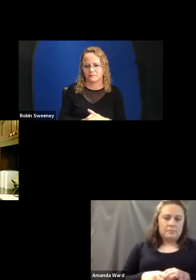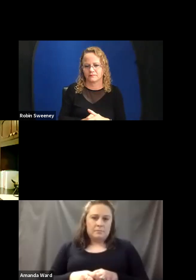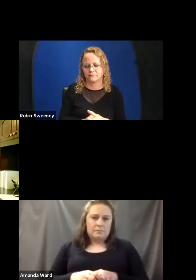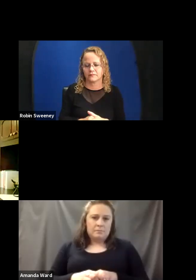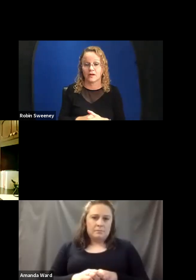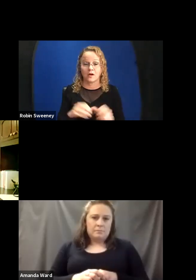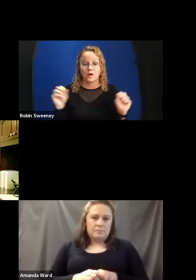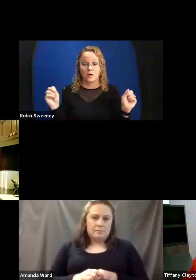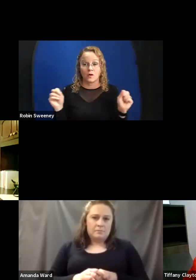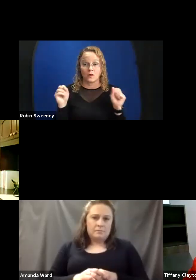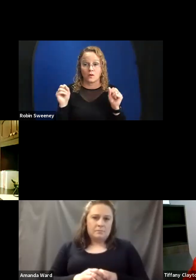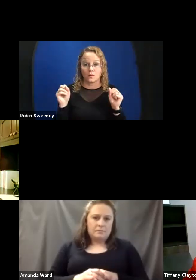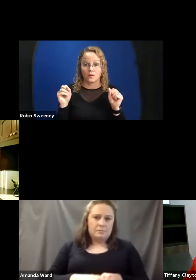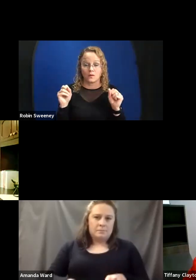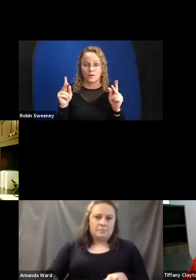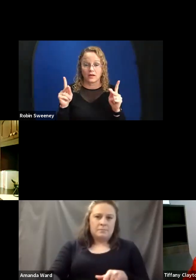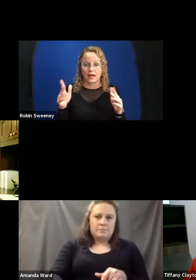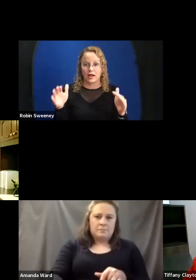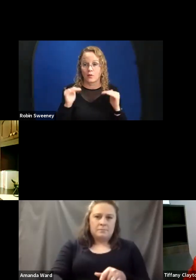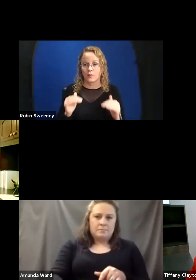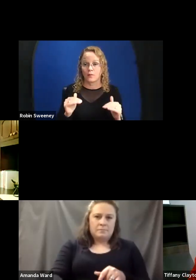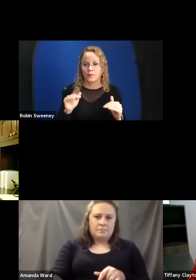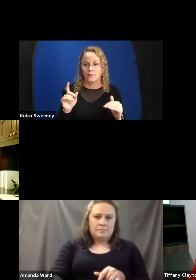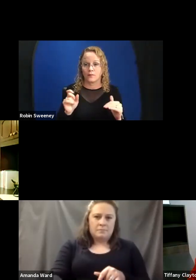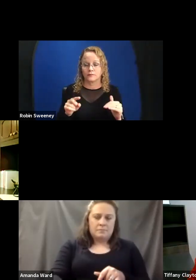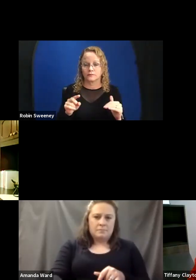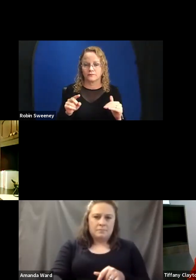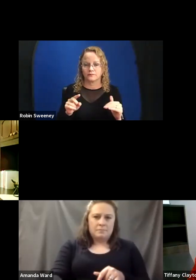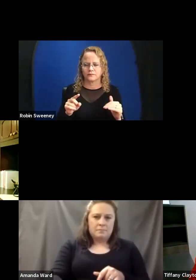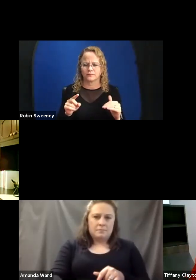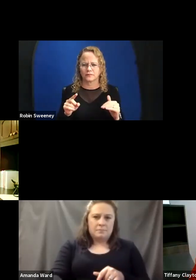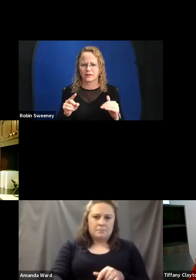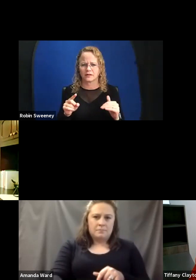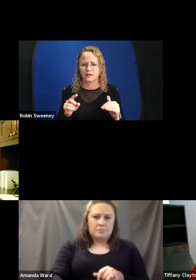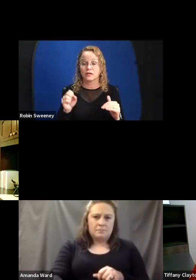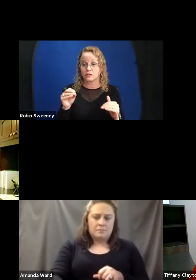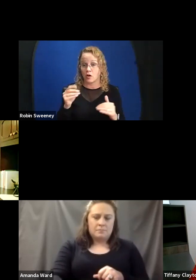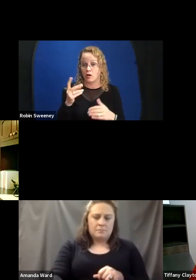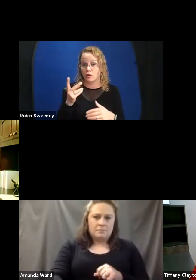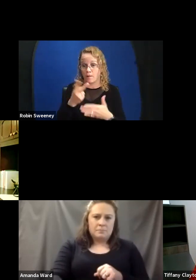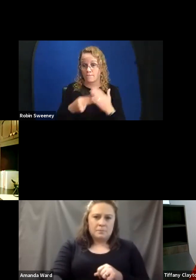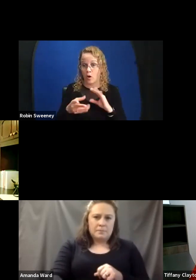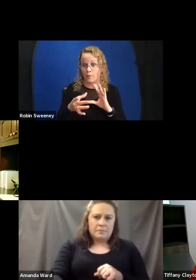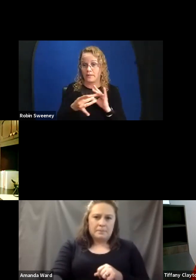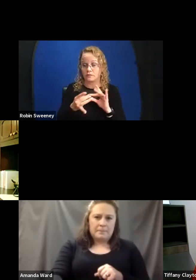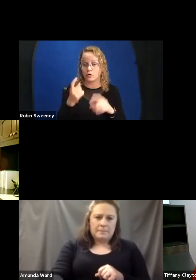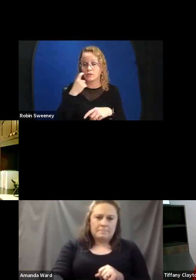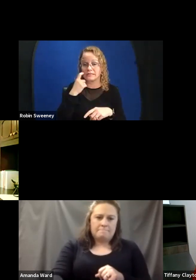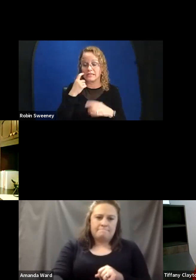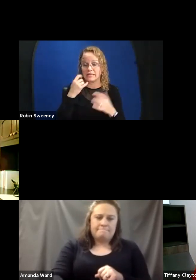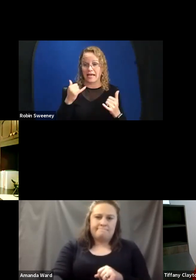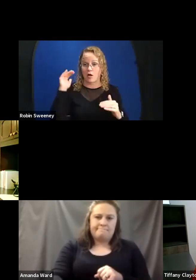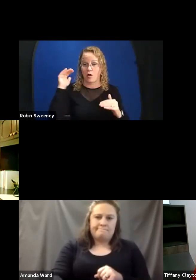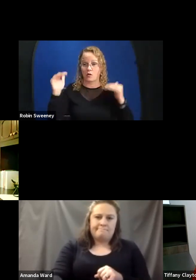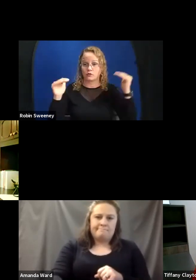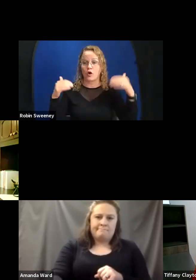All righty. Our next question is getting a little, well, so as you both mentioned that, recently now adults, or